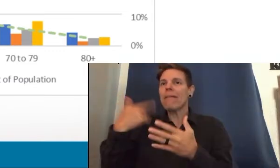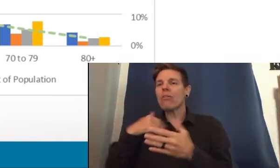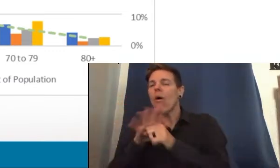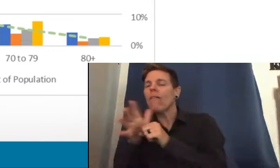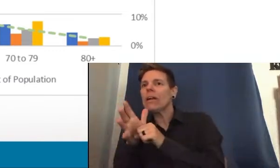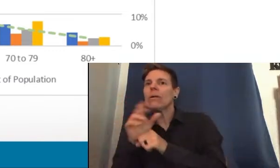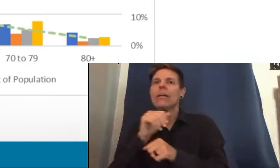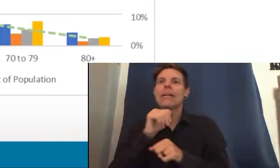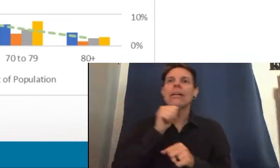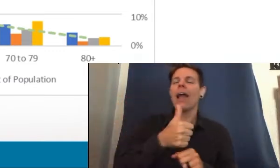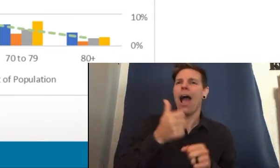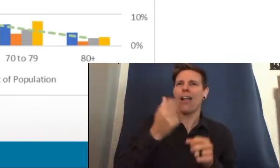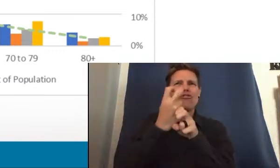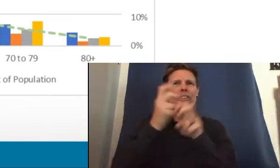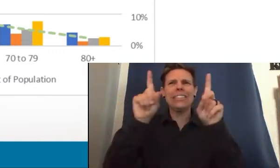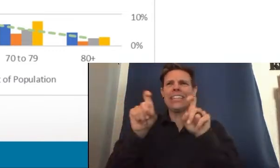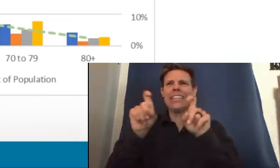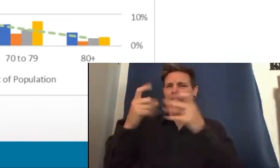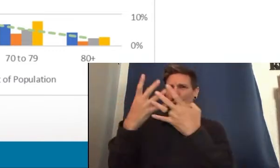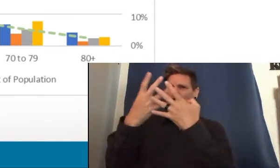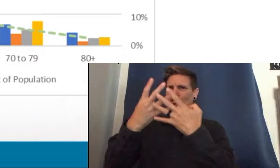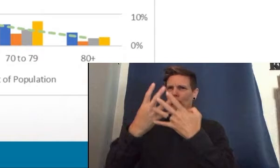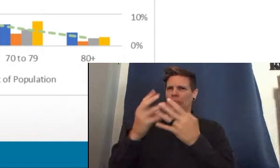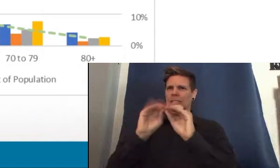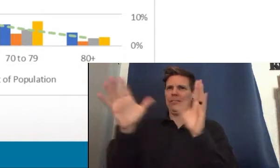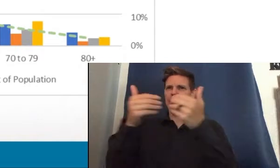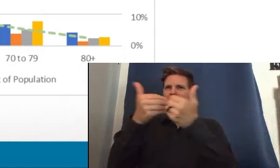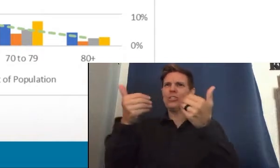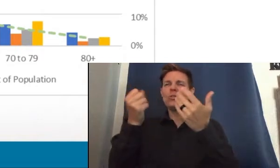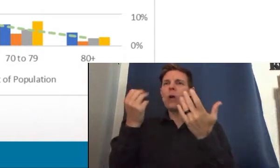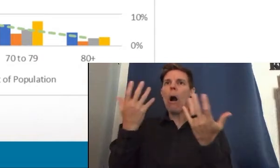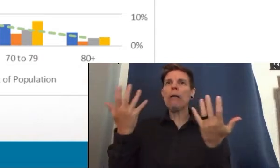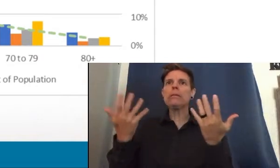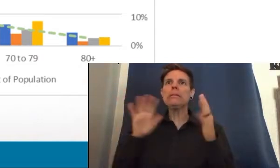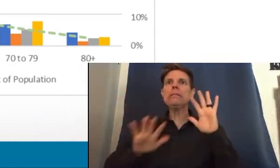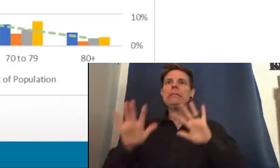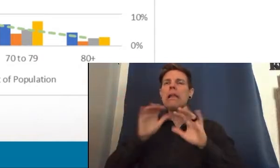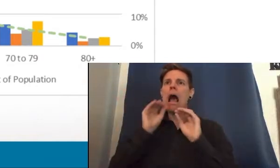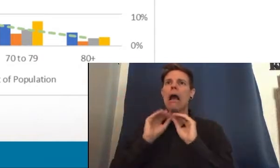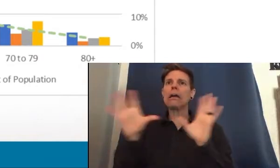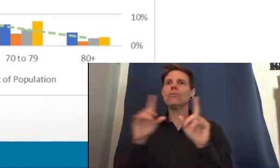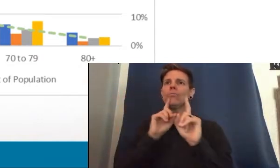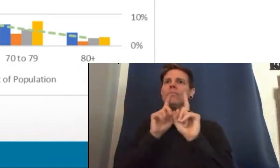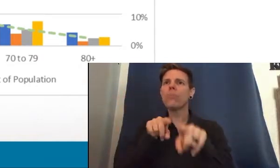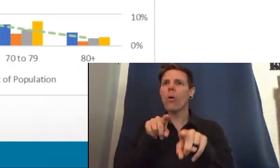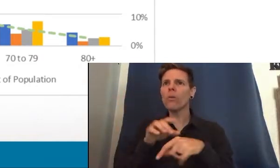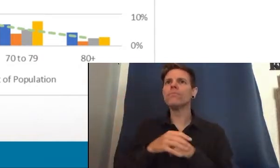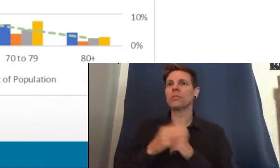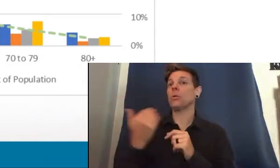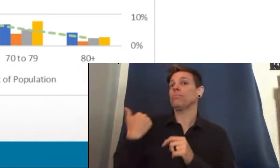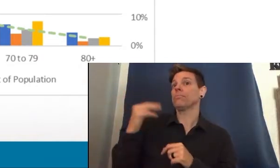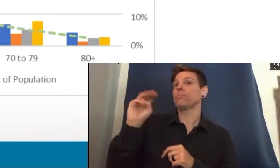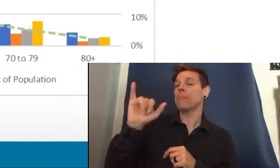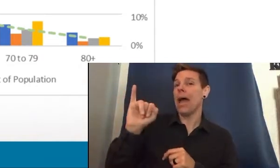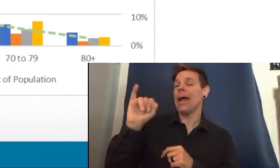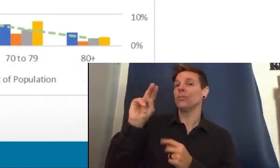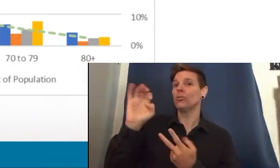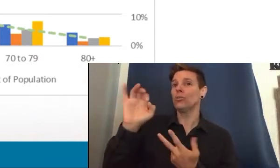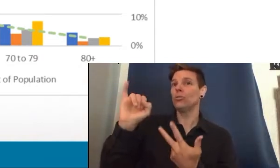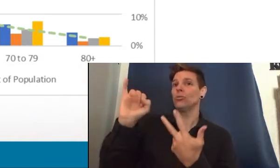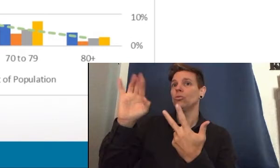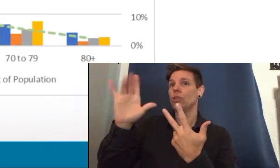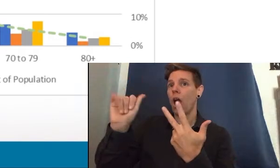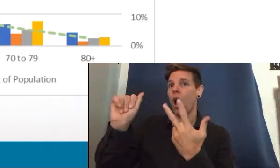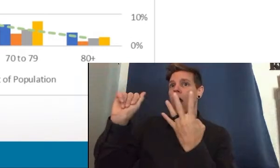we underreport most likely breakthrough cases. But if you look at this May, June, July, August, and you can see in May, it's quite